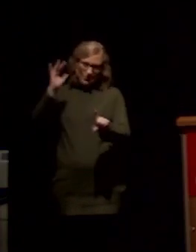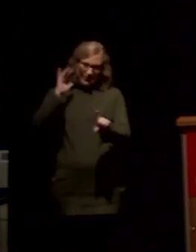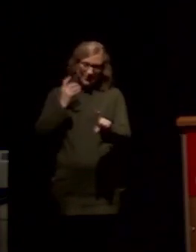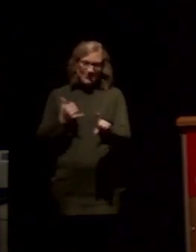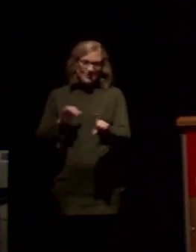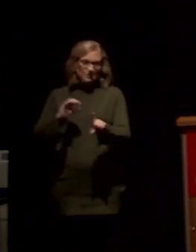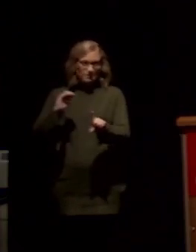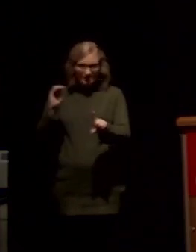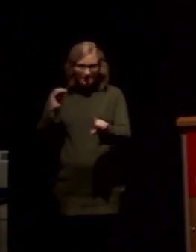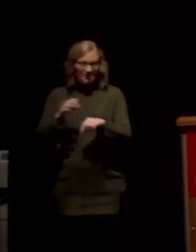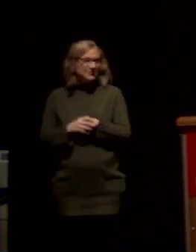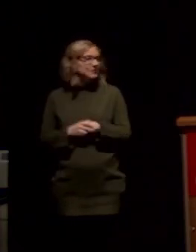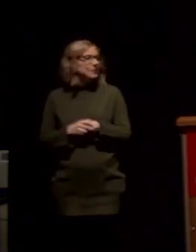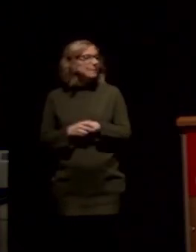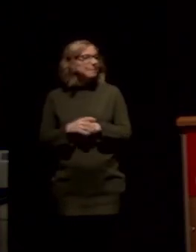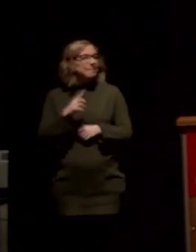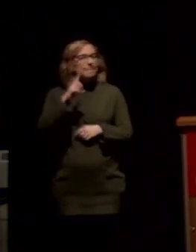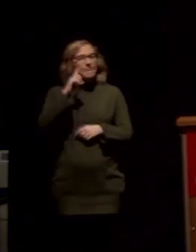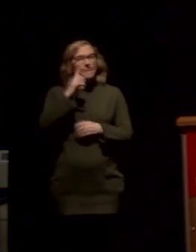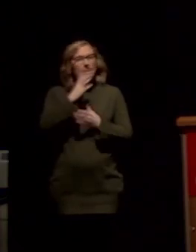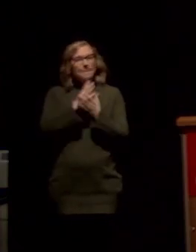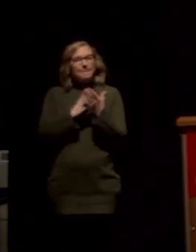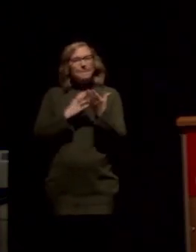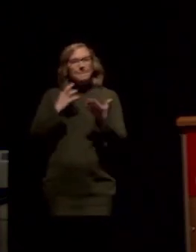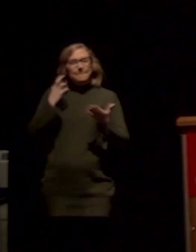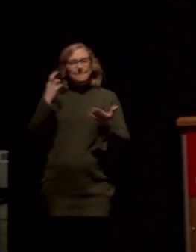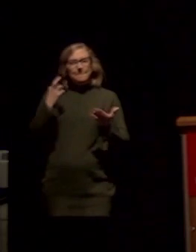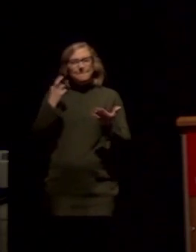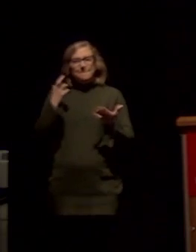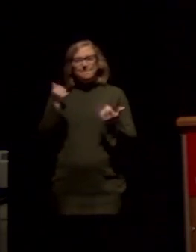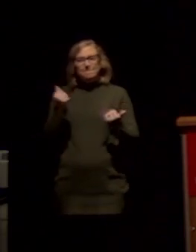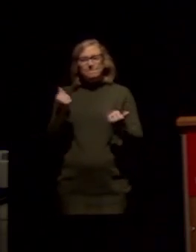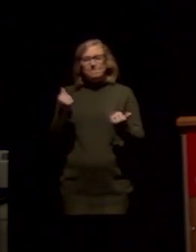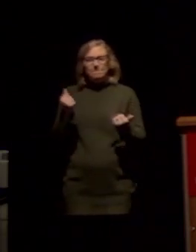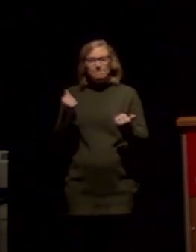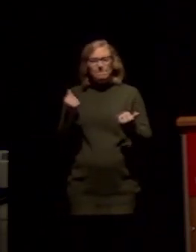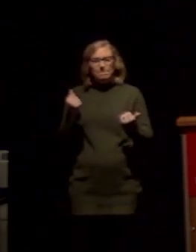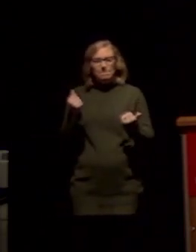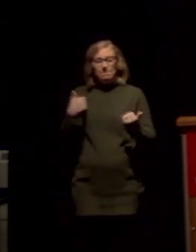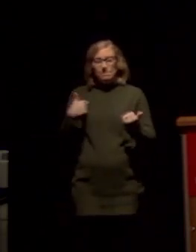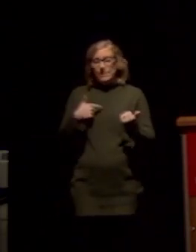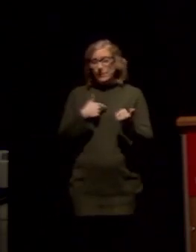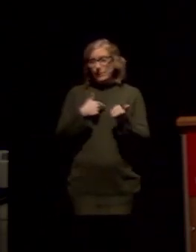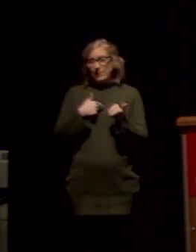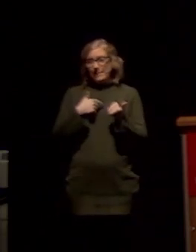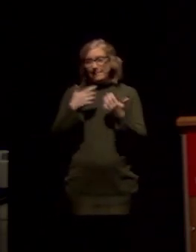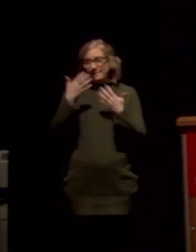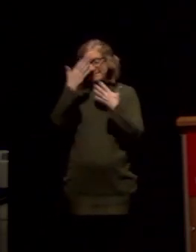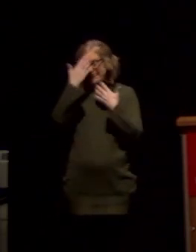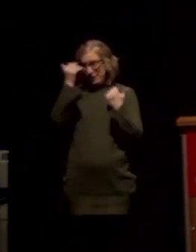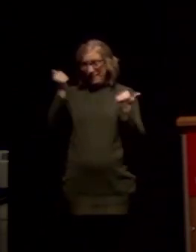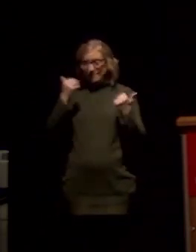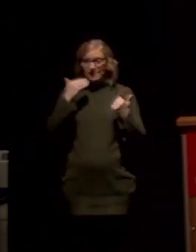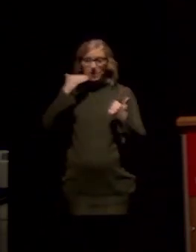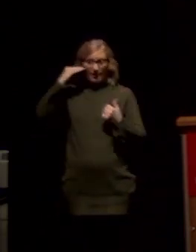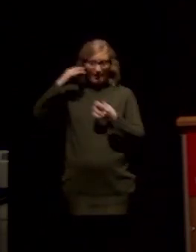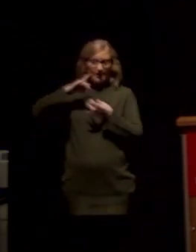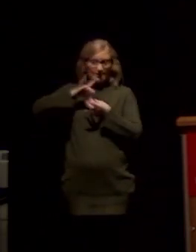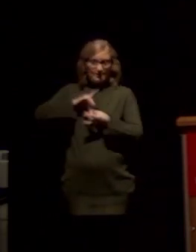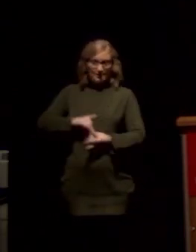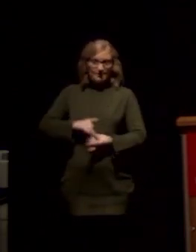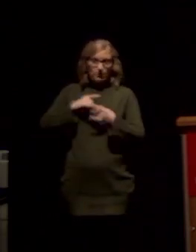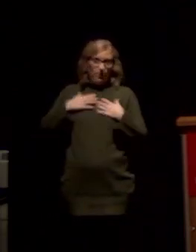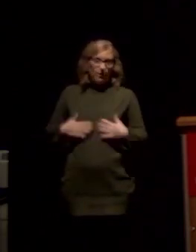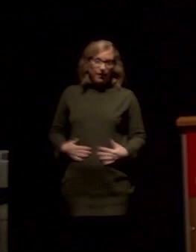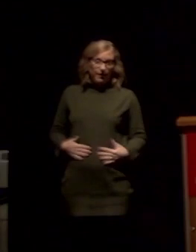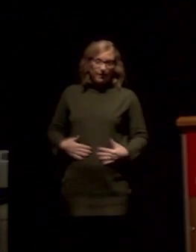one. And I think part of it is that we have forgotten, that our head is connected to the rest of our body. And